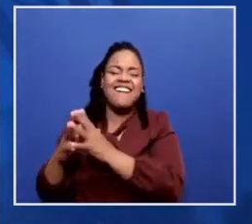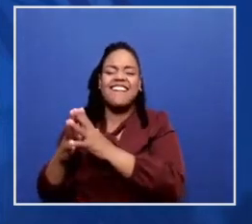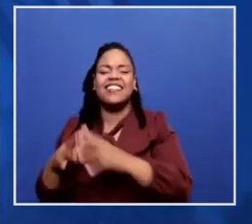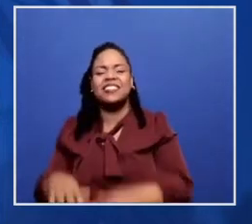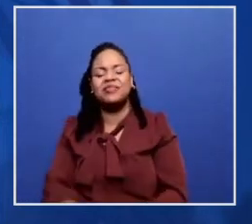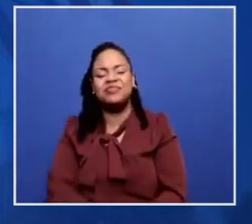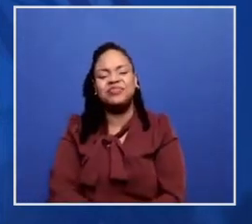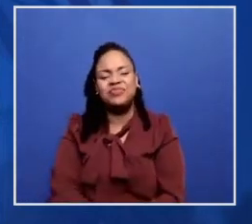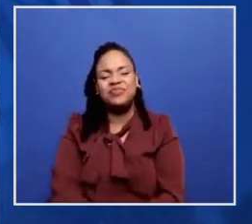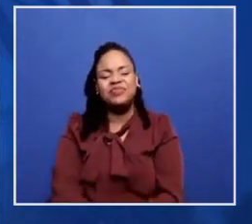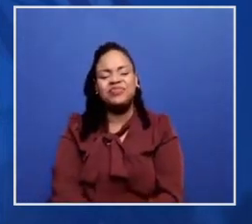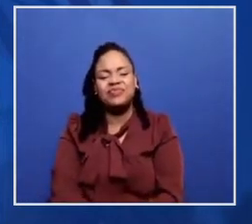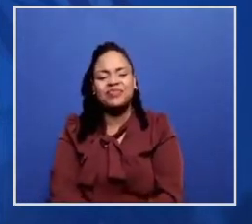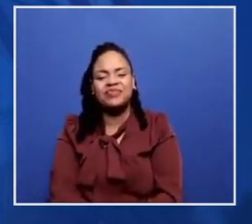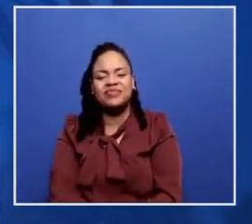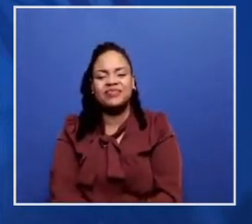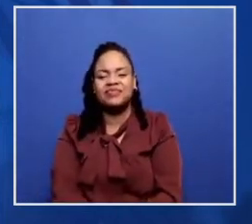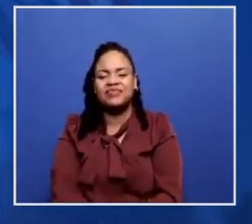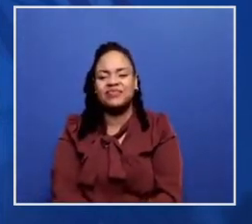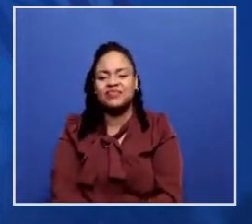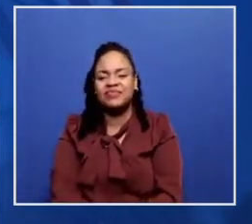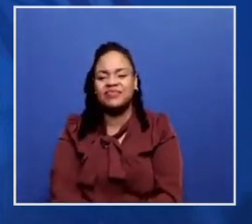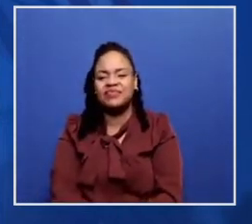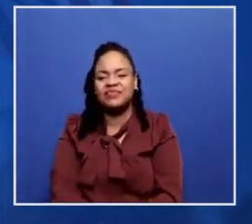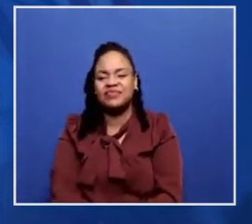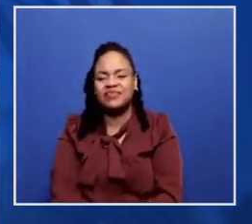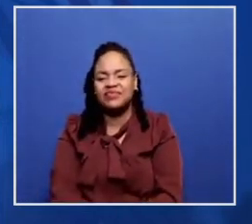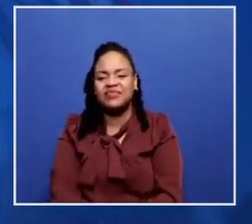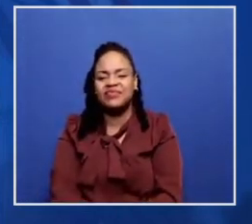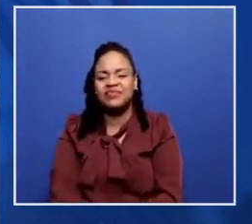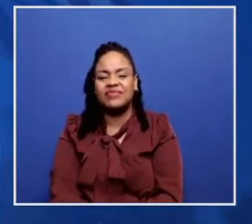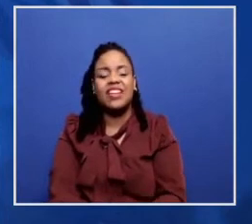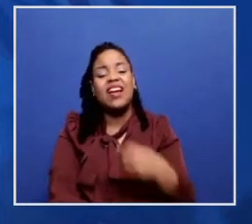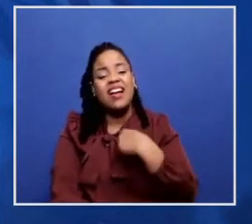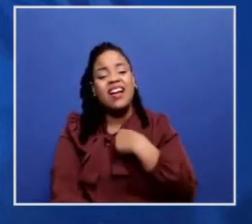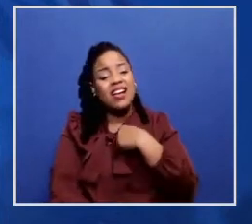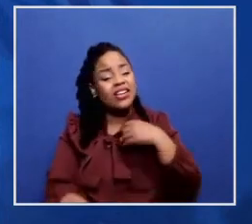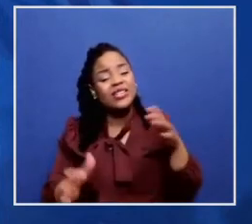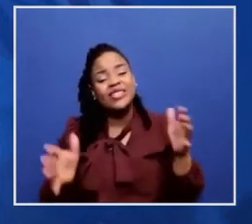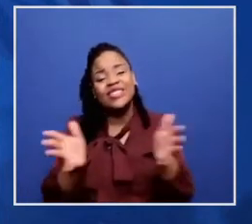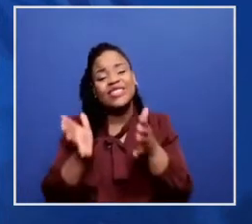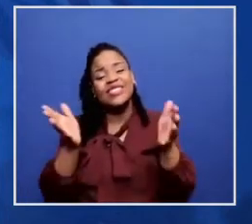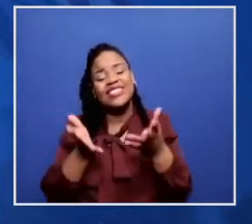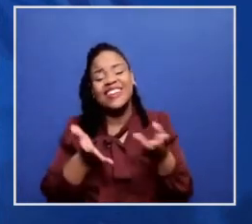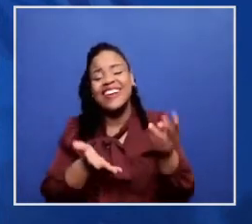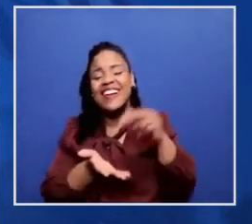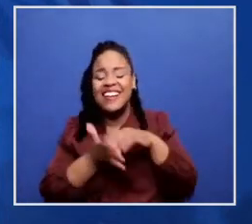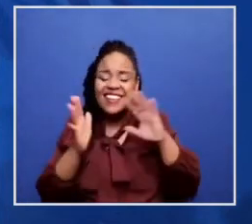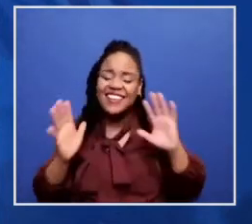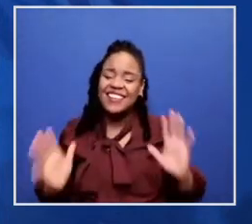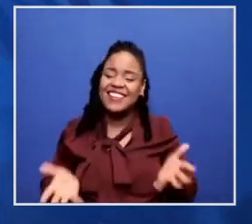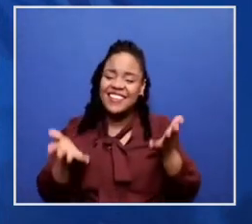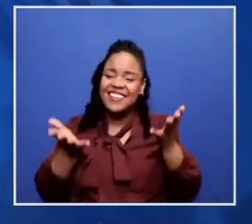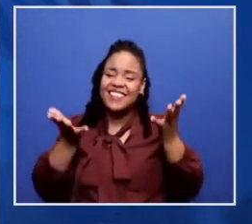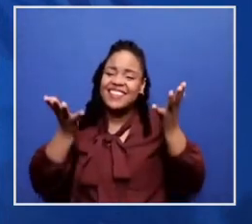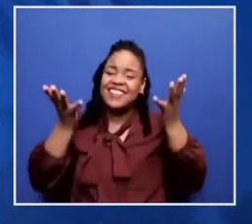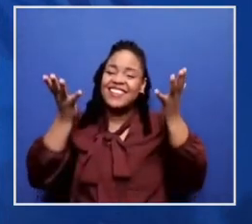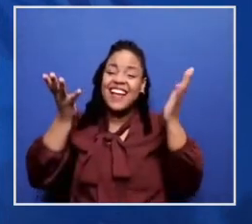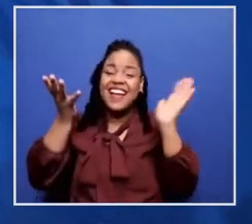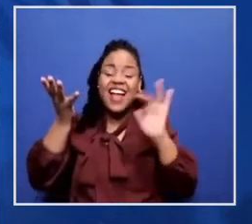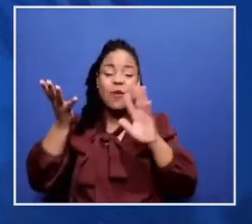mountains, oh yes. And I'll rise up, high like the waves, I will rise